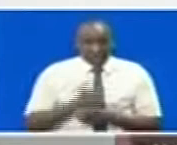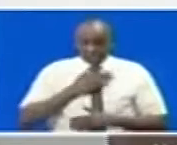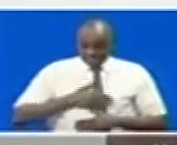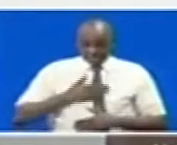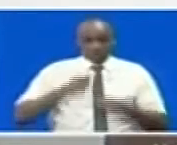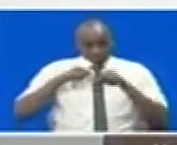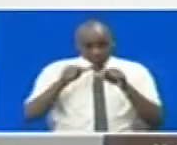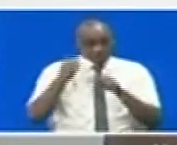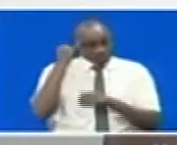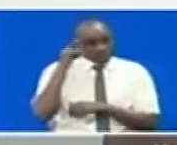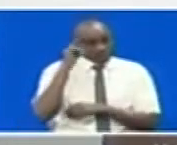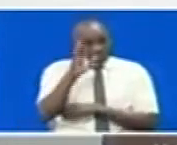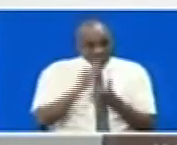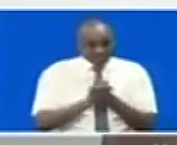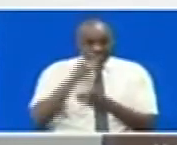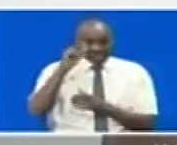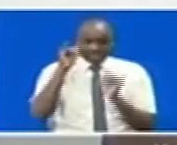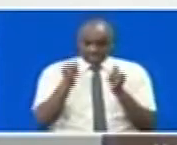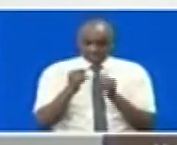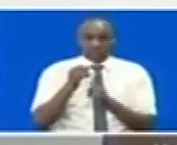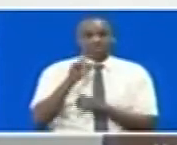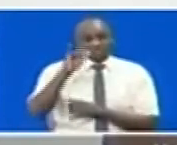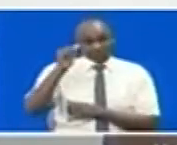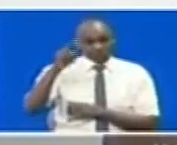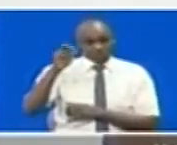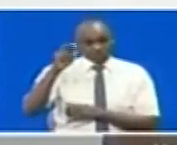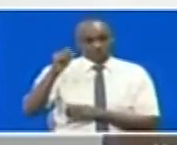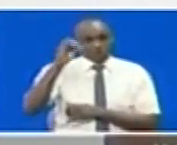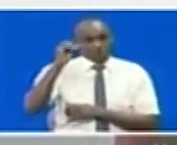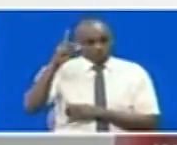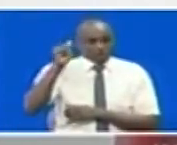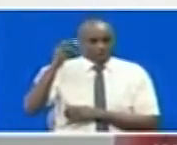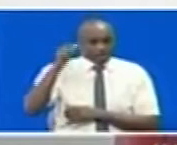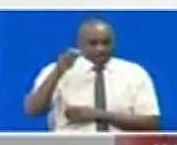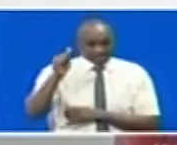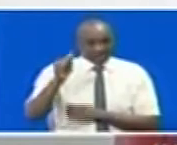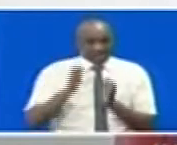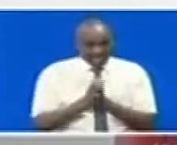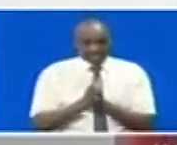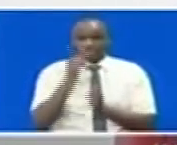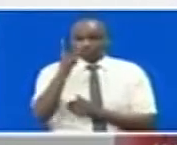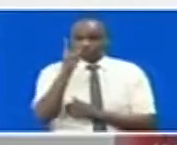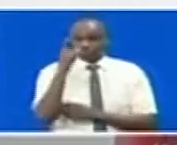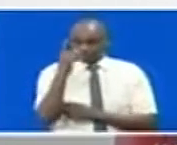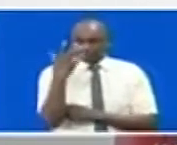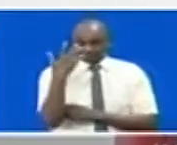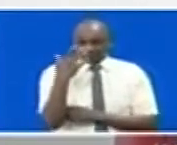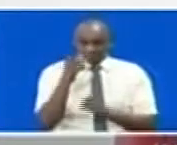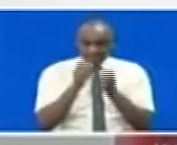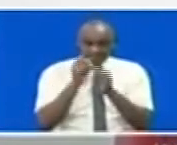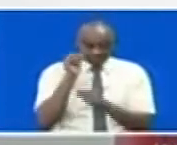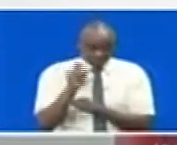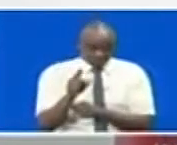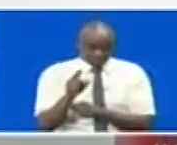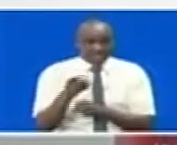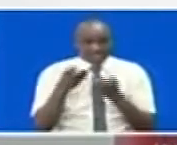continue to give us your thoughts at KTN News, at Yvonne Okwara. The hashtag is Checkpoint 22155. I'll also be looking out for your SMSs. You're watching